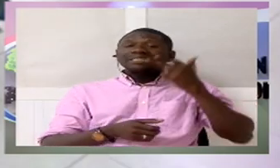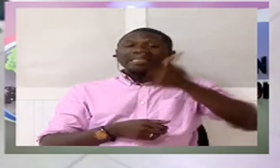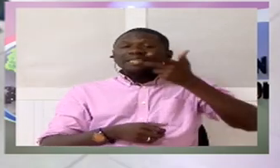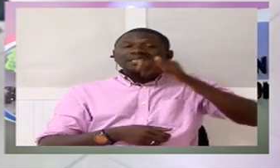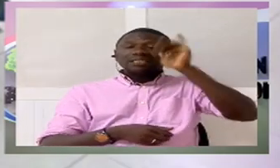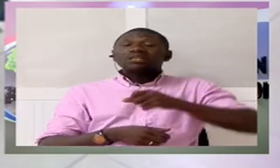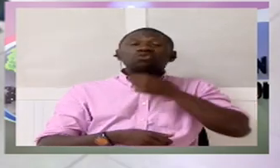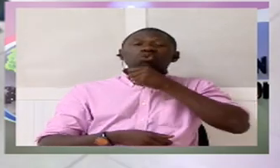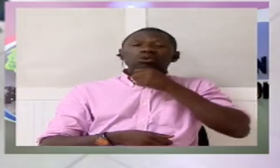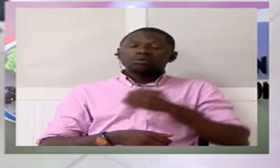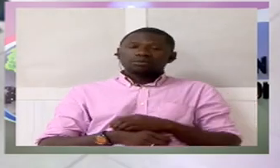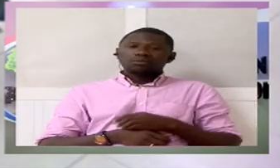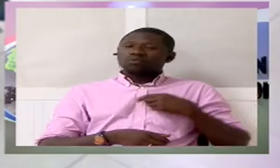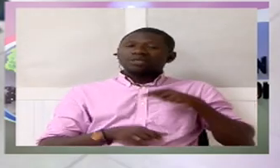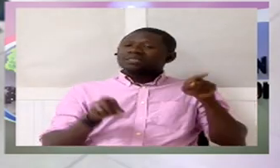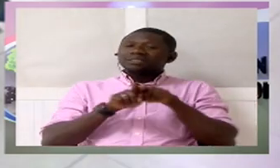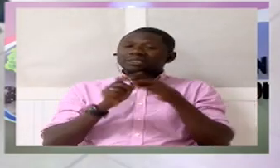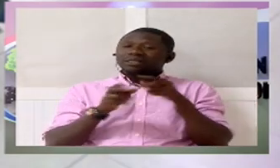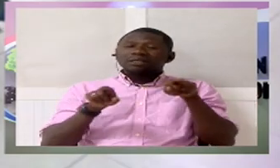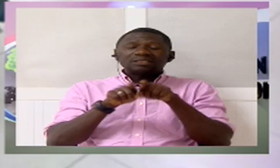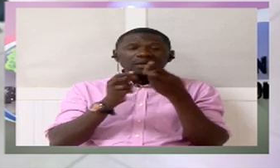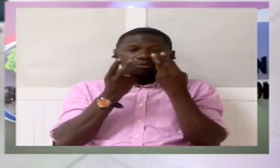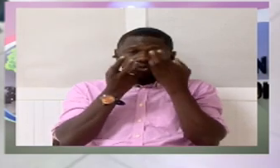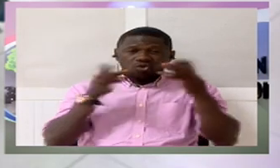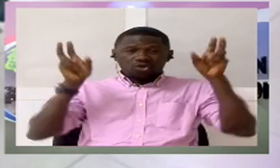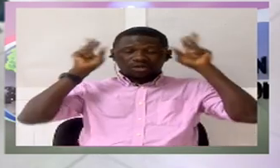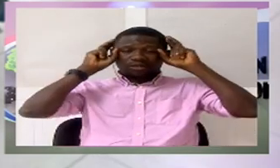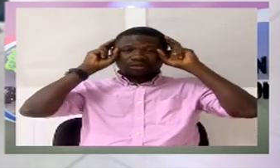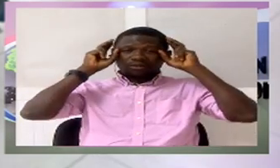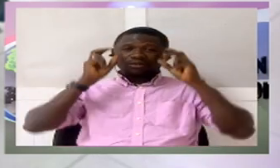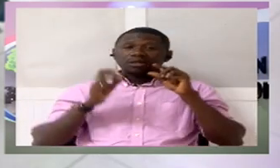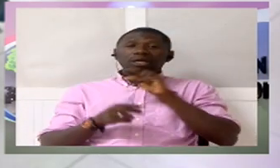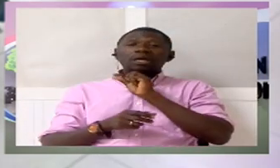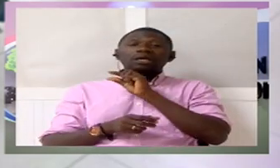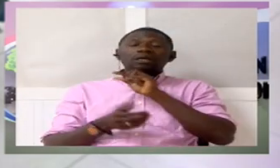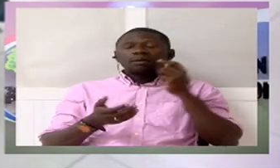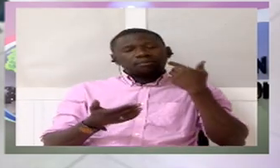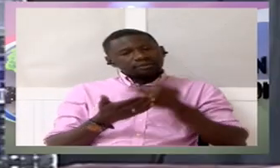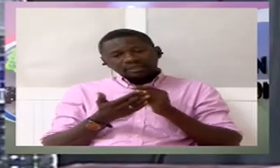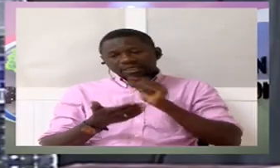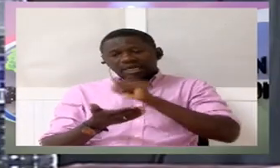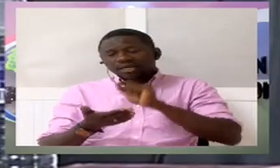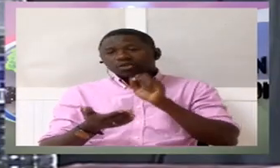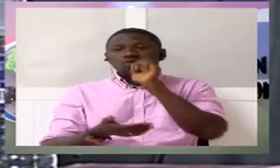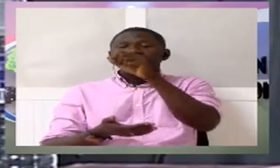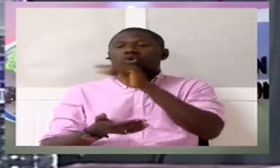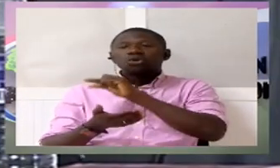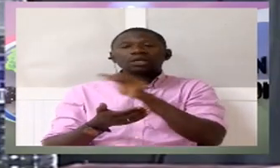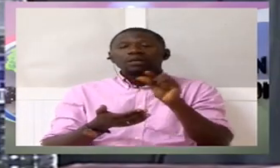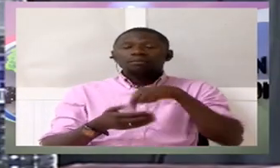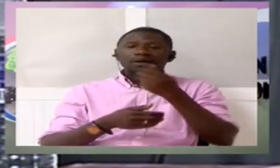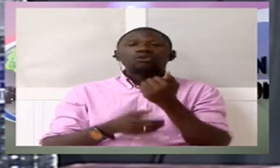was 18 years old. We were in the same college." I can write your name and number. She said to me, "Write your name and